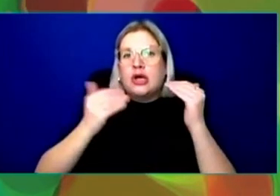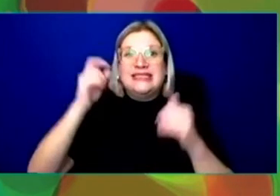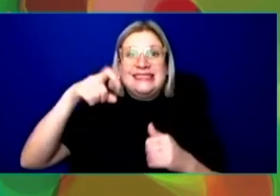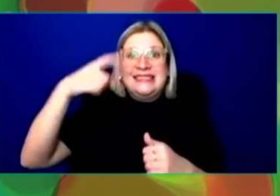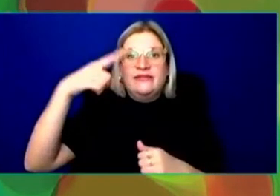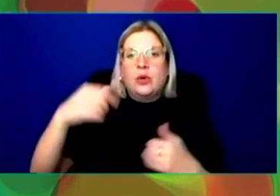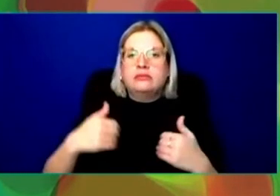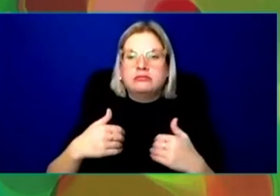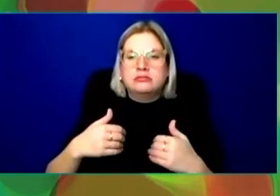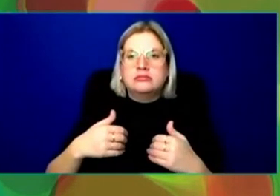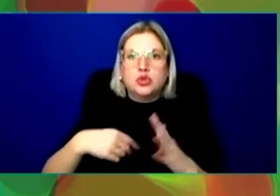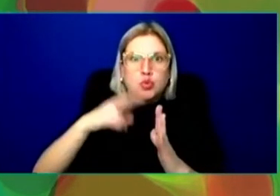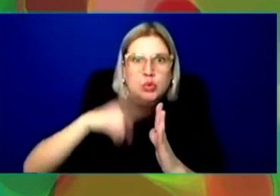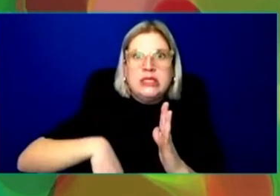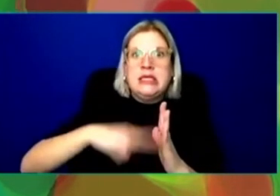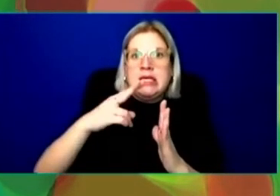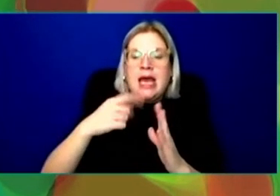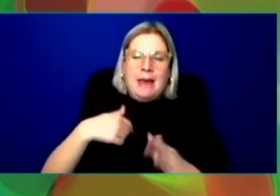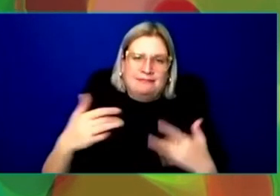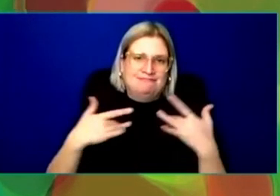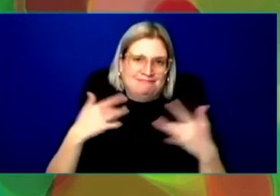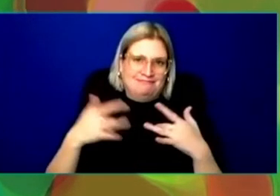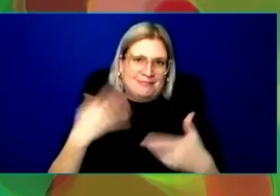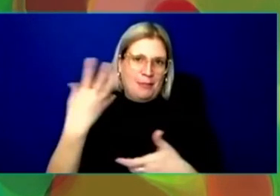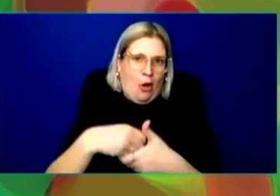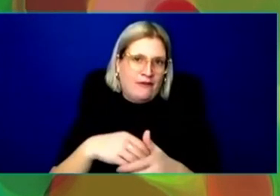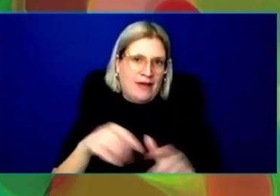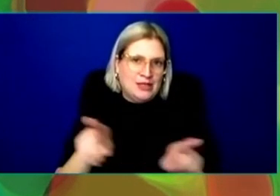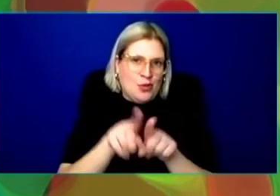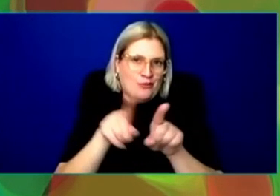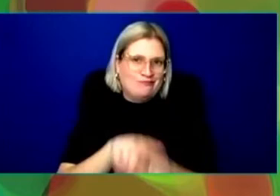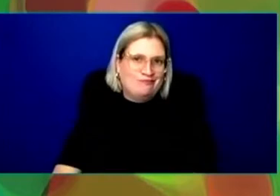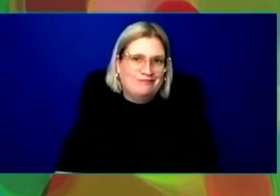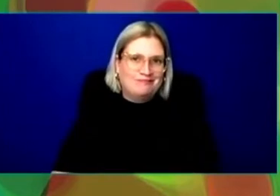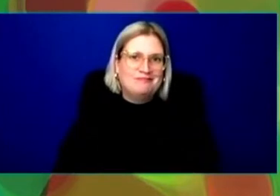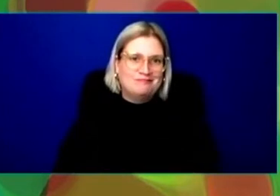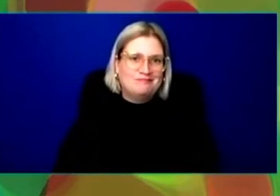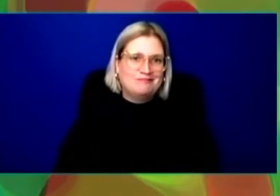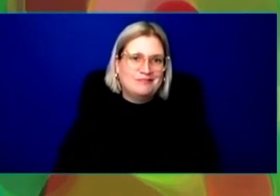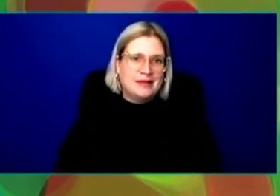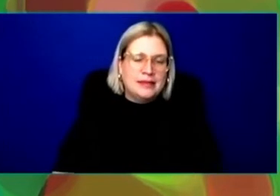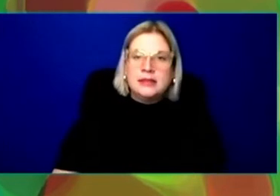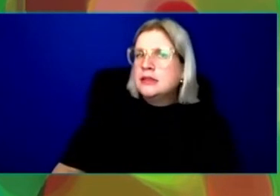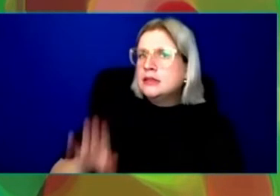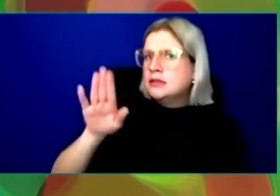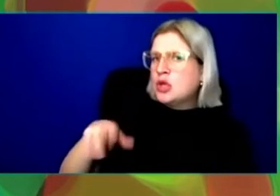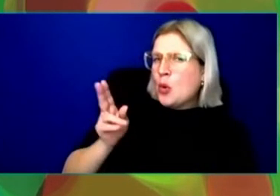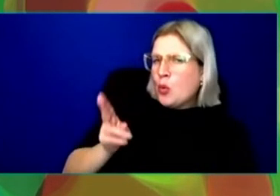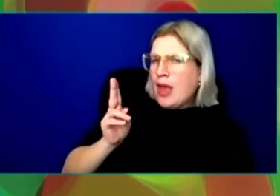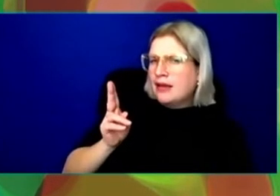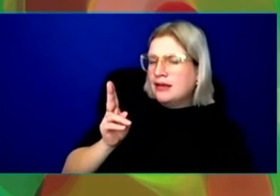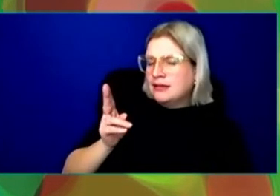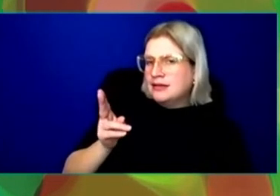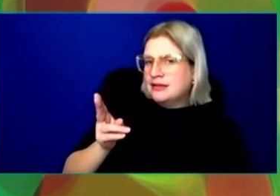I'm excited to be on that new venture as well. I'm gonna say really quickly,